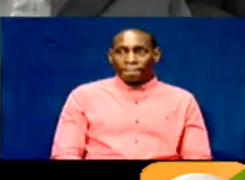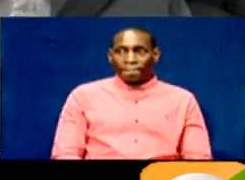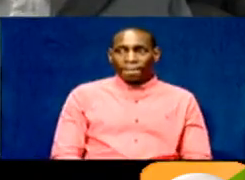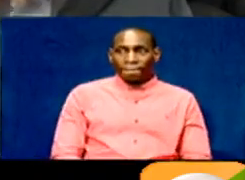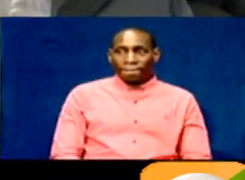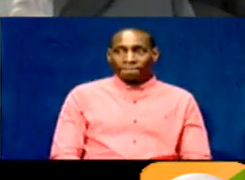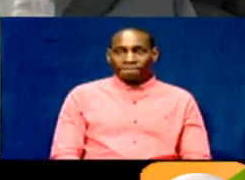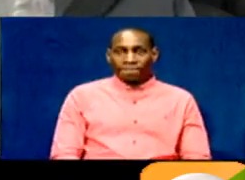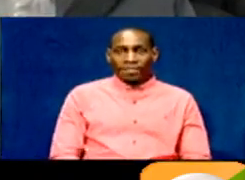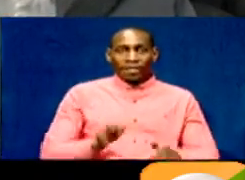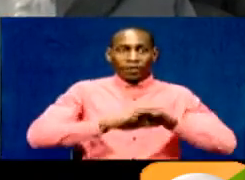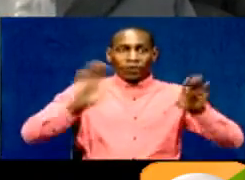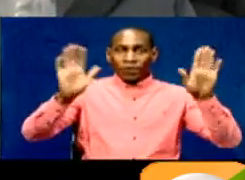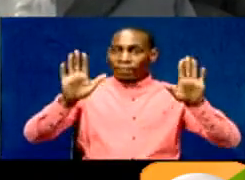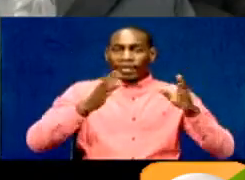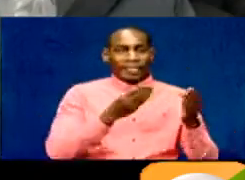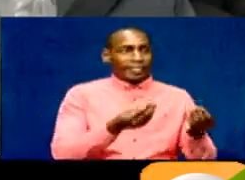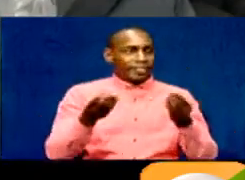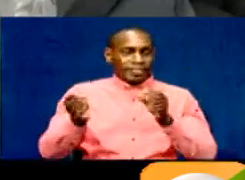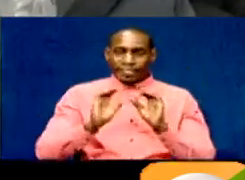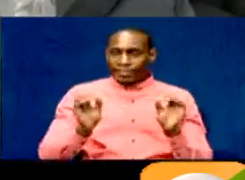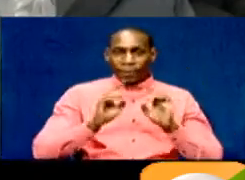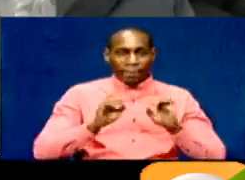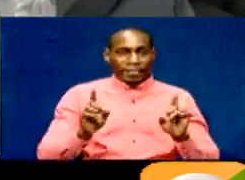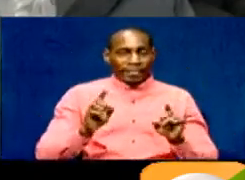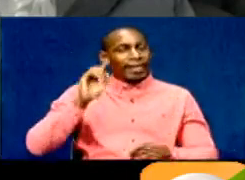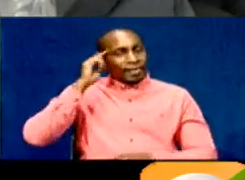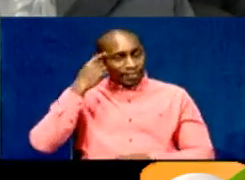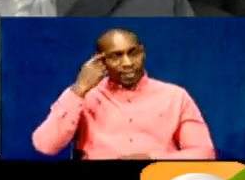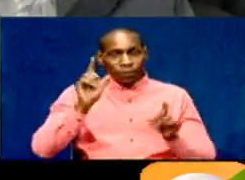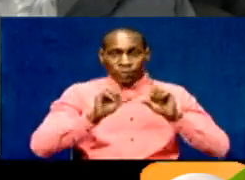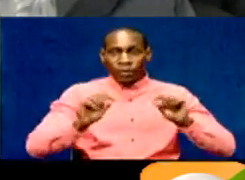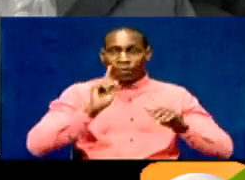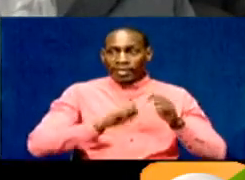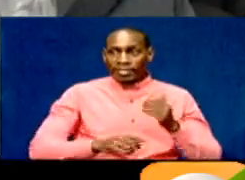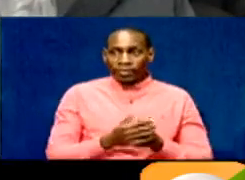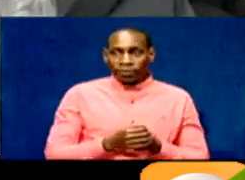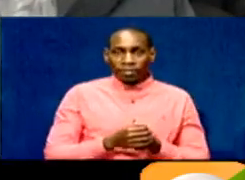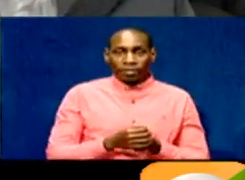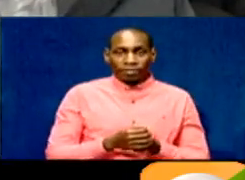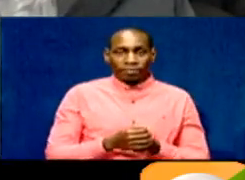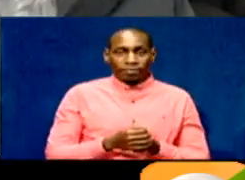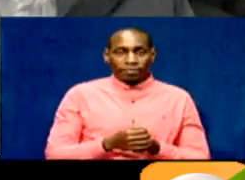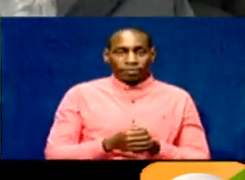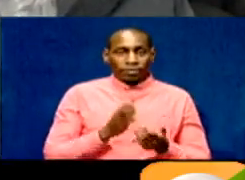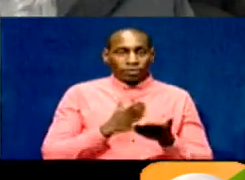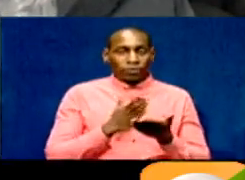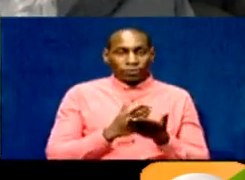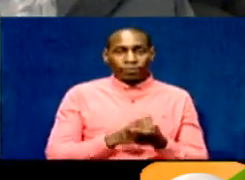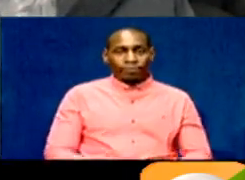but goodbyes are never easy. Don't. Thank but you. I think, like we said, on se verra. Nous sommes